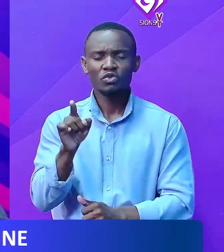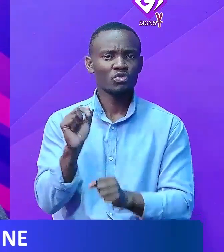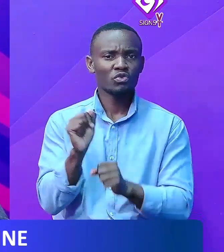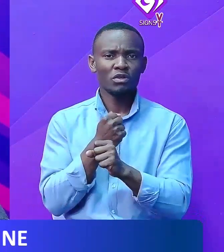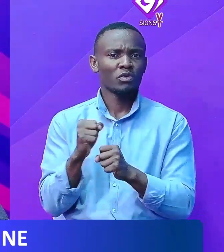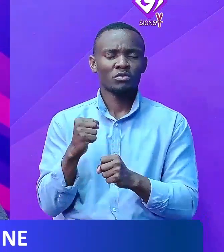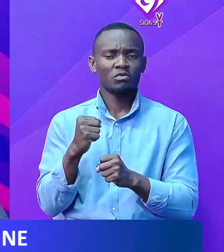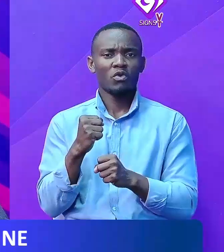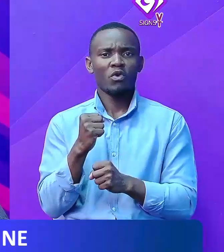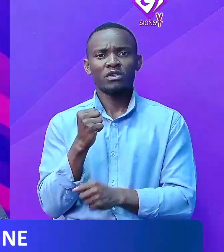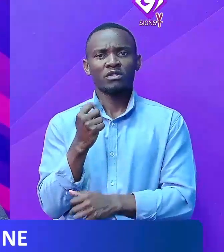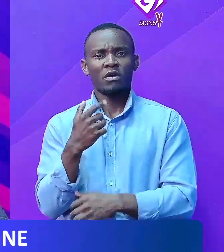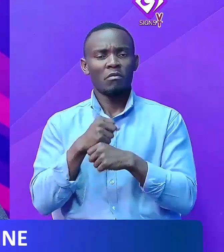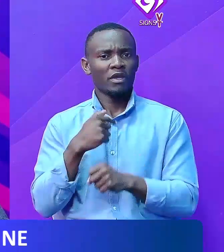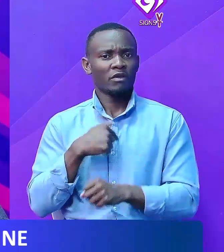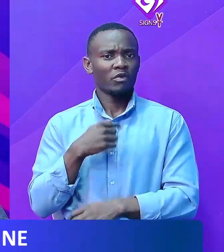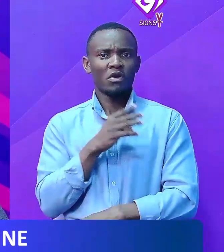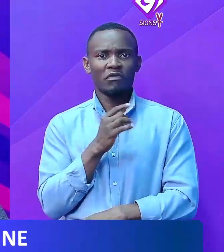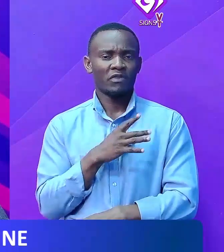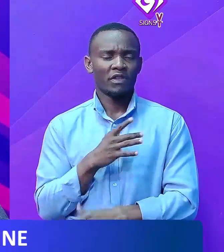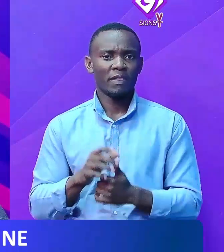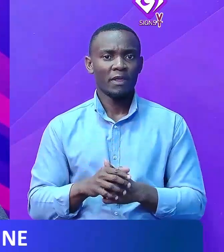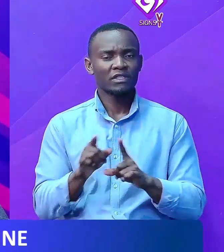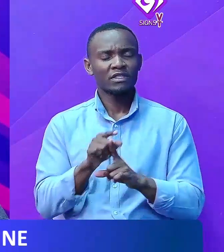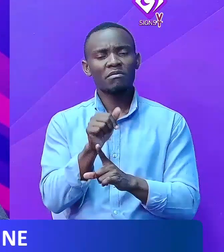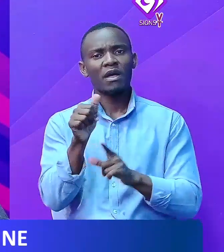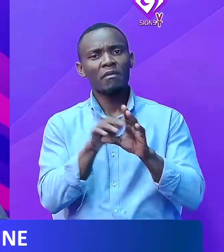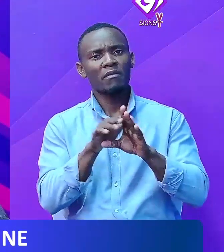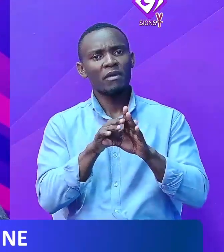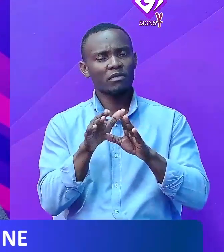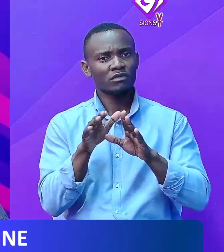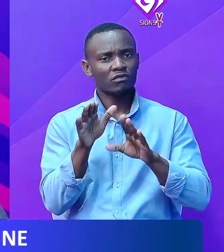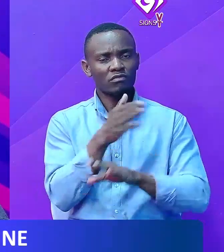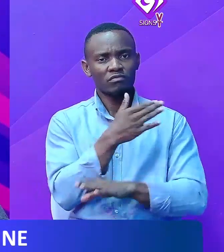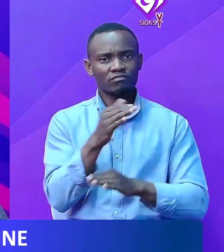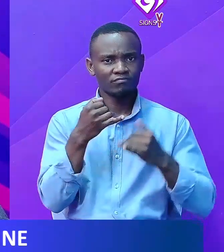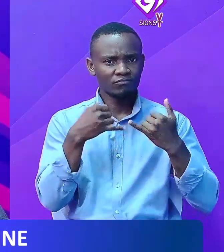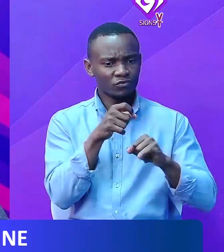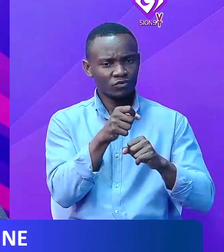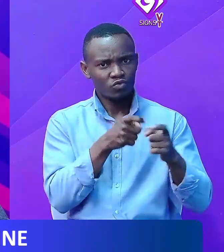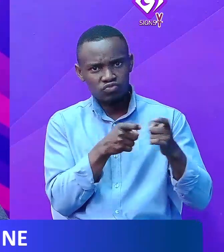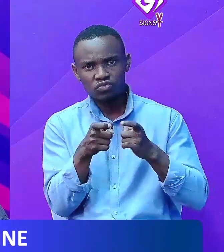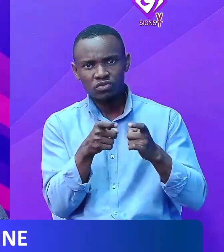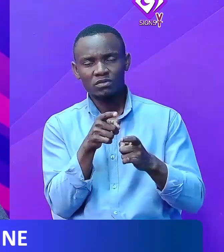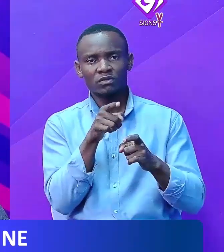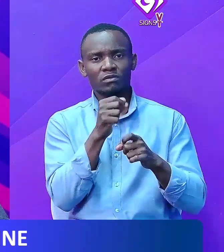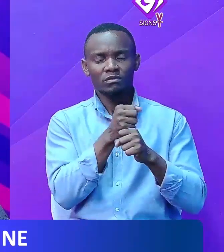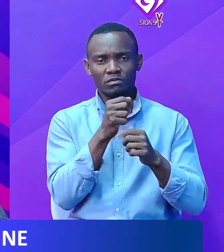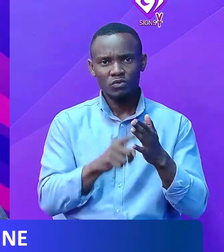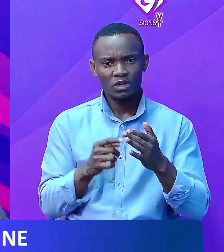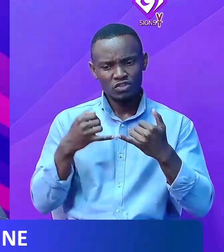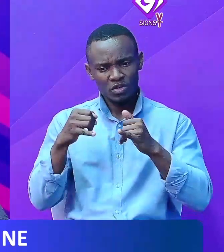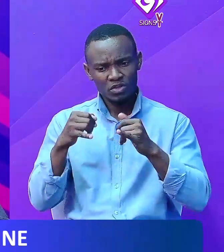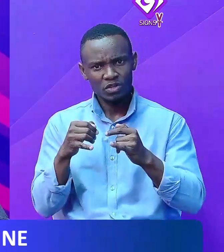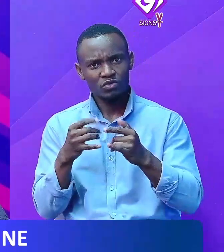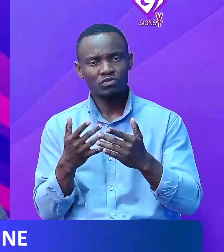I fear no one." Attempts by fellow MPs to restrain him proved futile as his confrontation threatened to disrupt